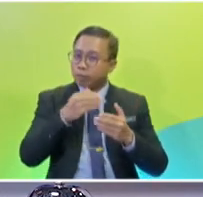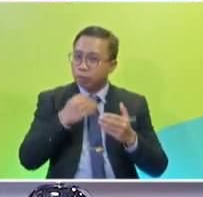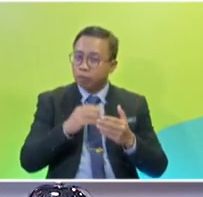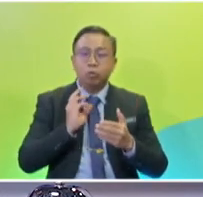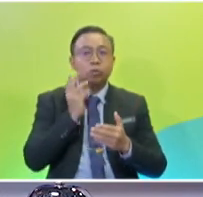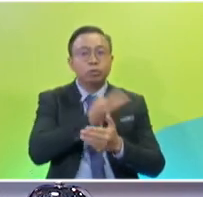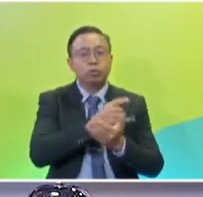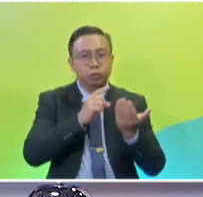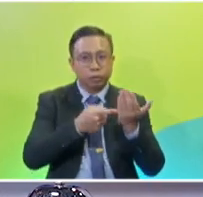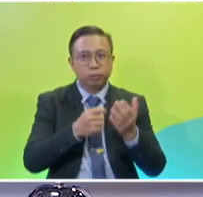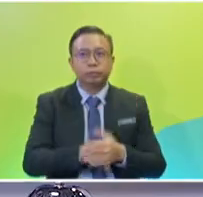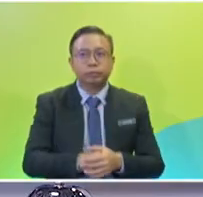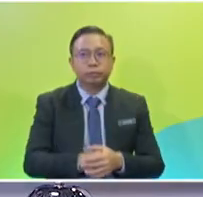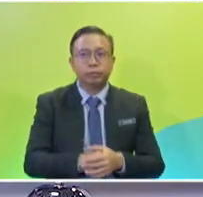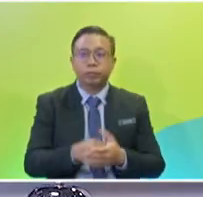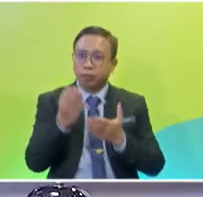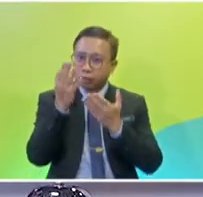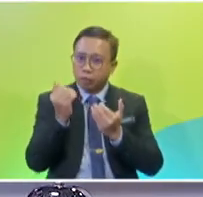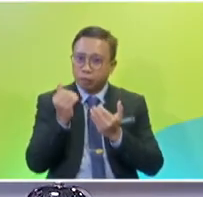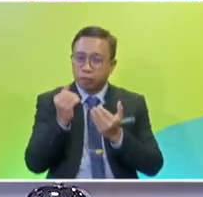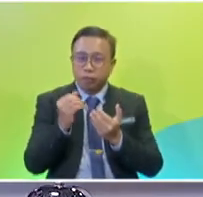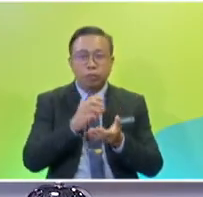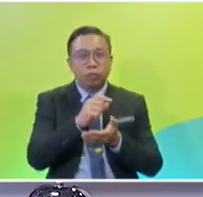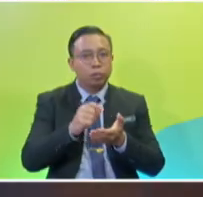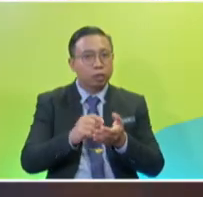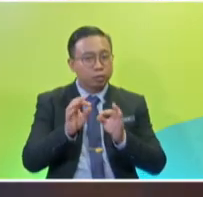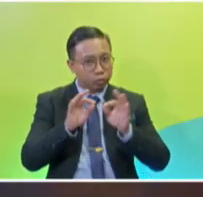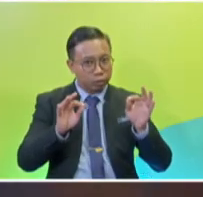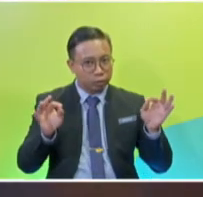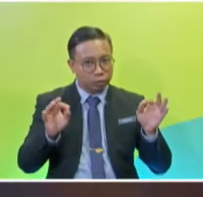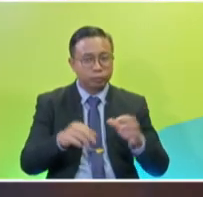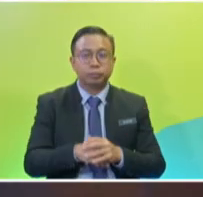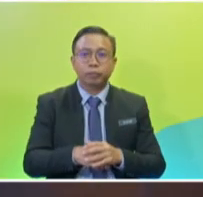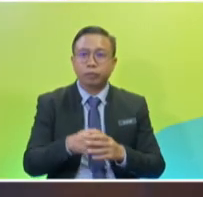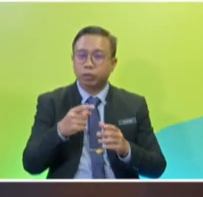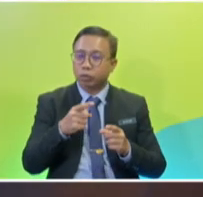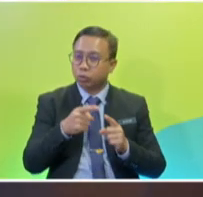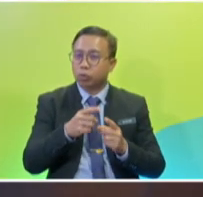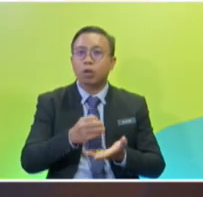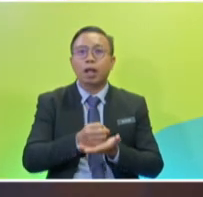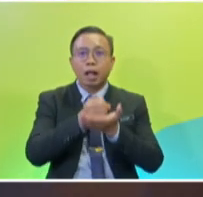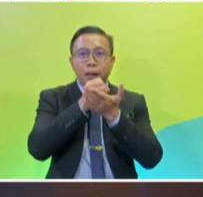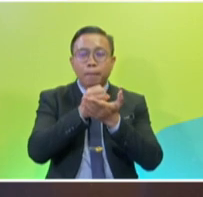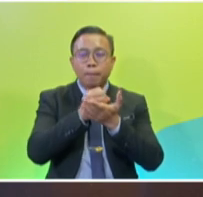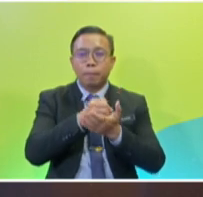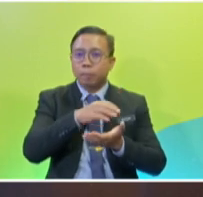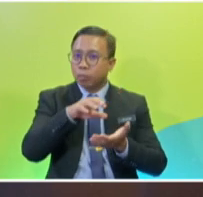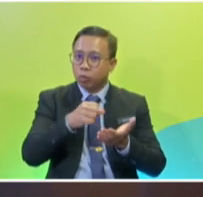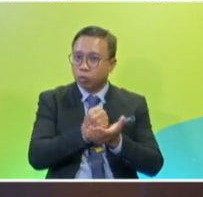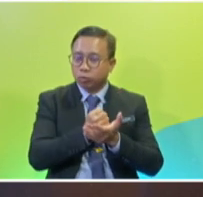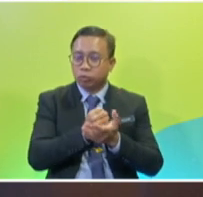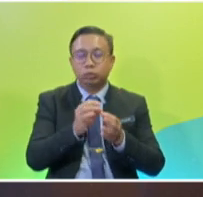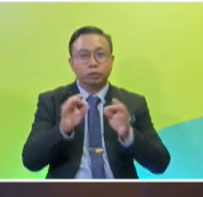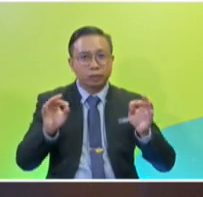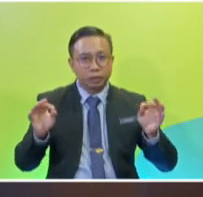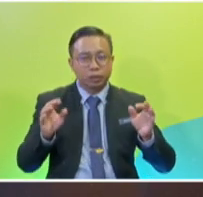Madam Farahiza starts, perhaps when we write sentences, I believe there are spices to help make the whole sentence delicious.